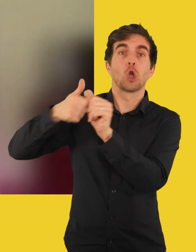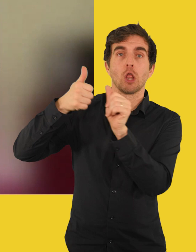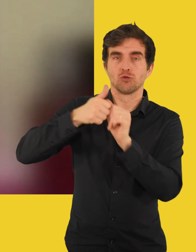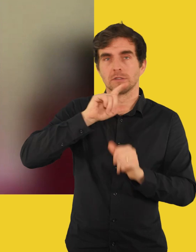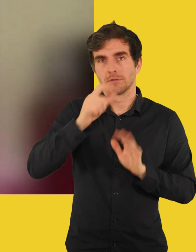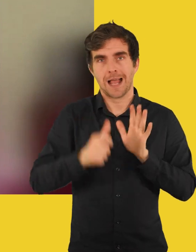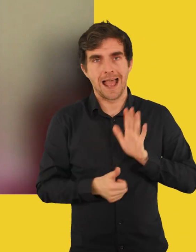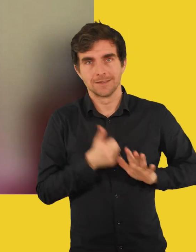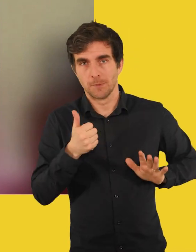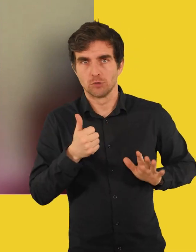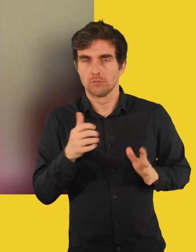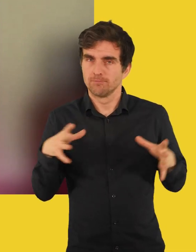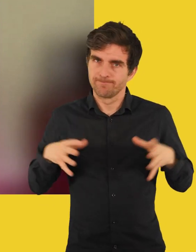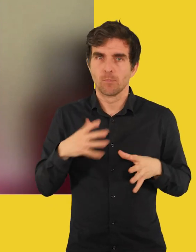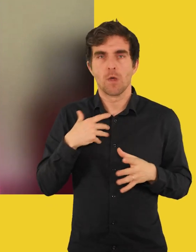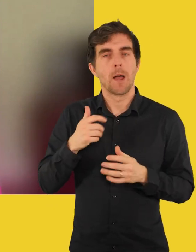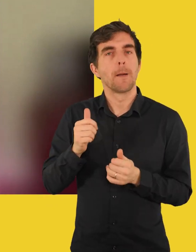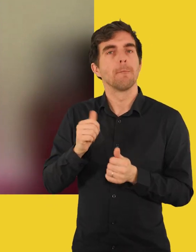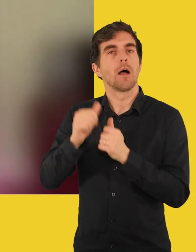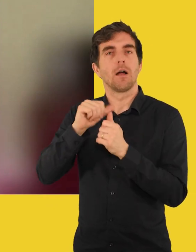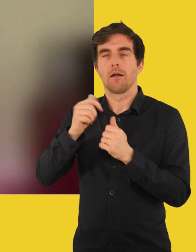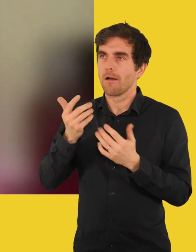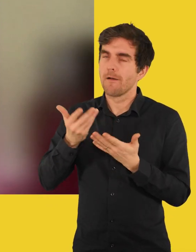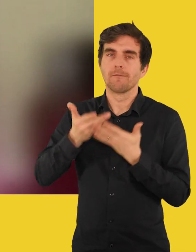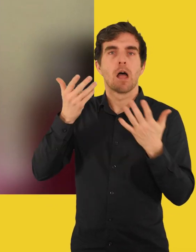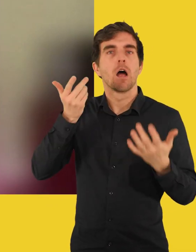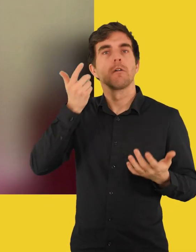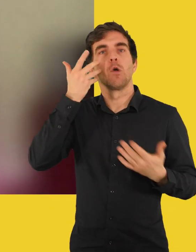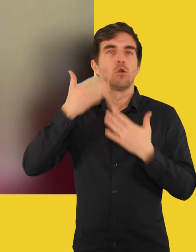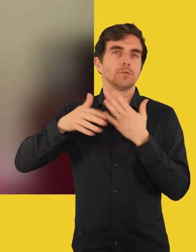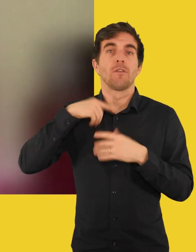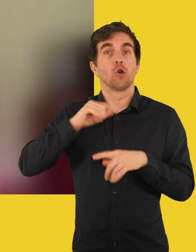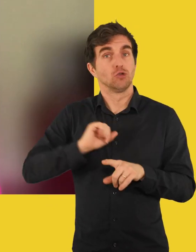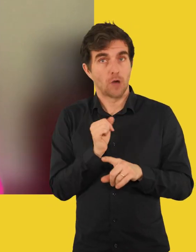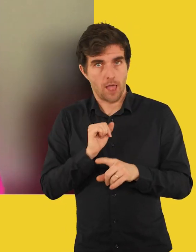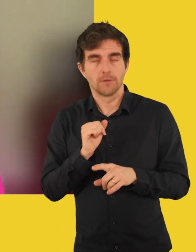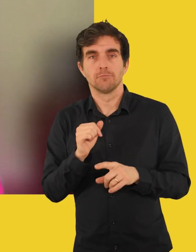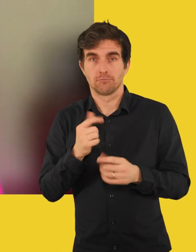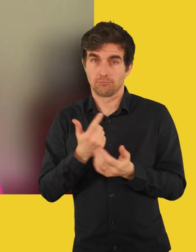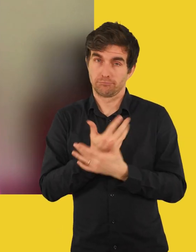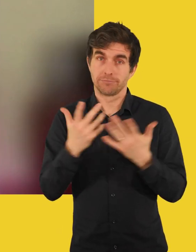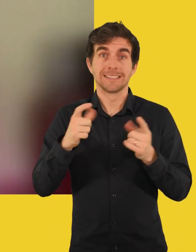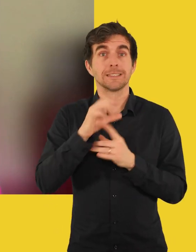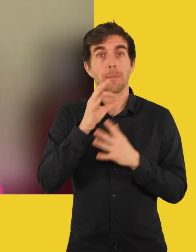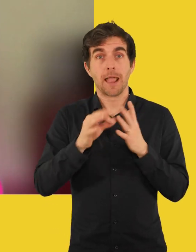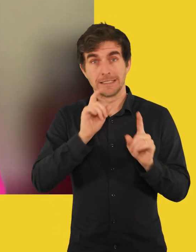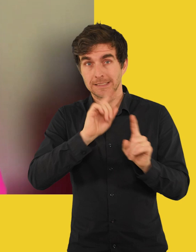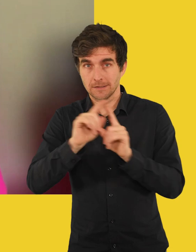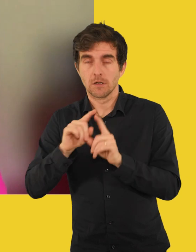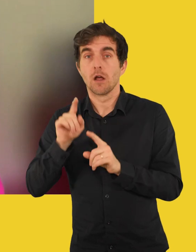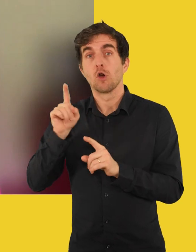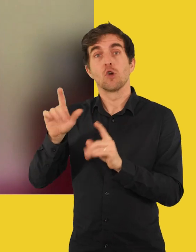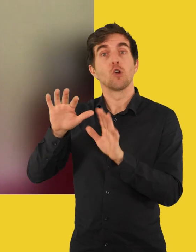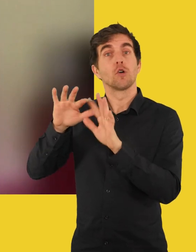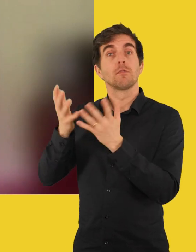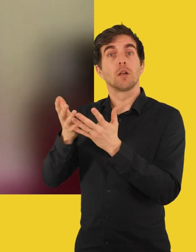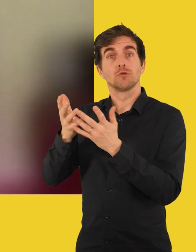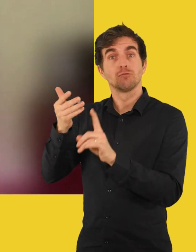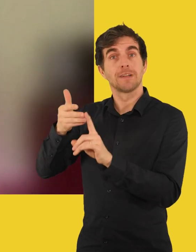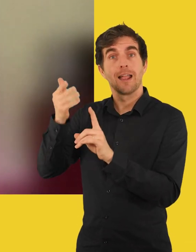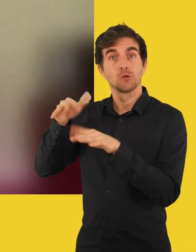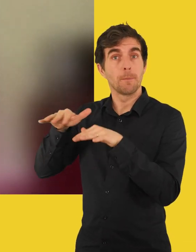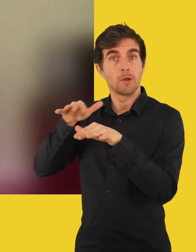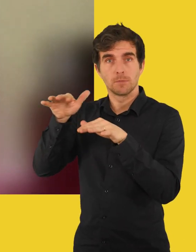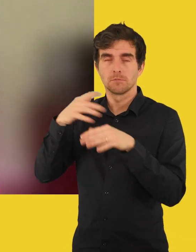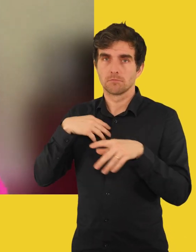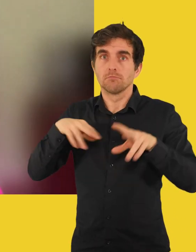industry experts who want to create fairer futures in Scotland. Organized and attended by disabled creatives from Universal